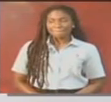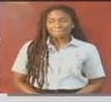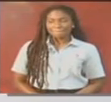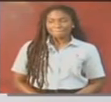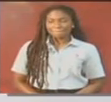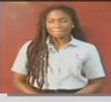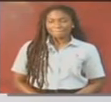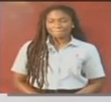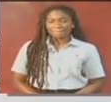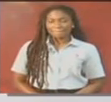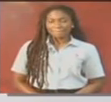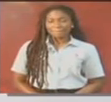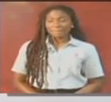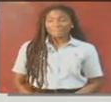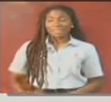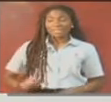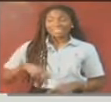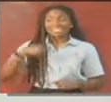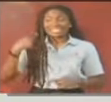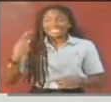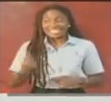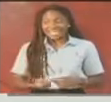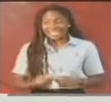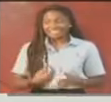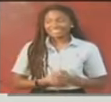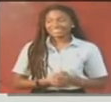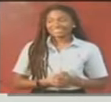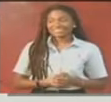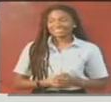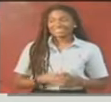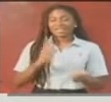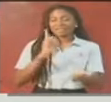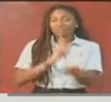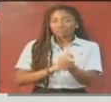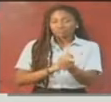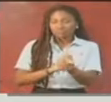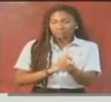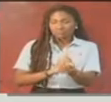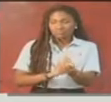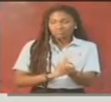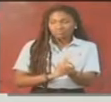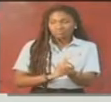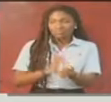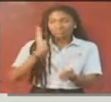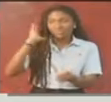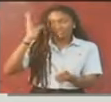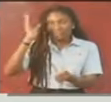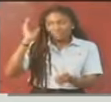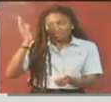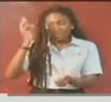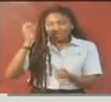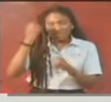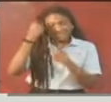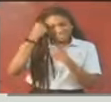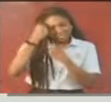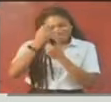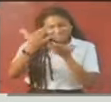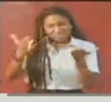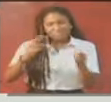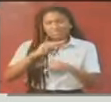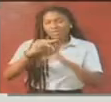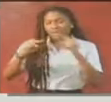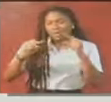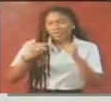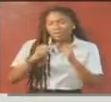Sukchan. Next, we are quite pleased to have Dr. Khan, and she will offer some suggestions to cope with